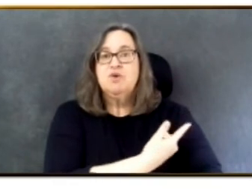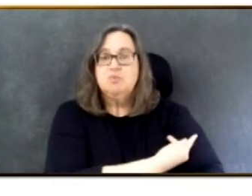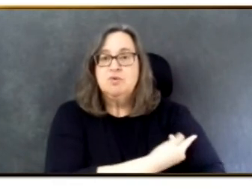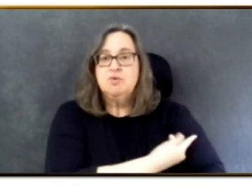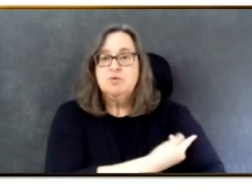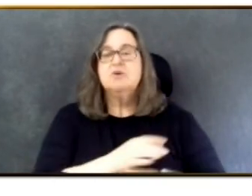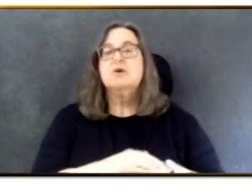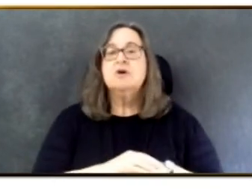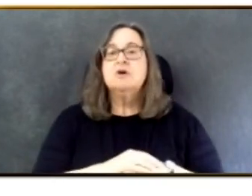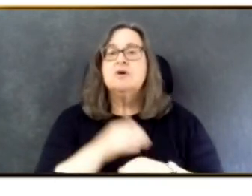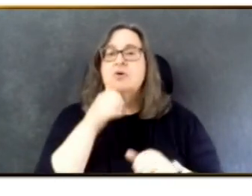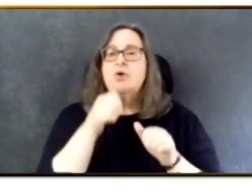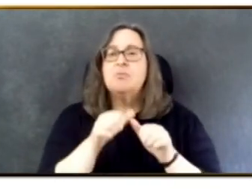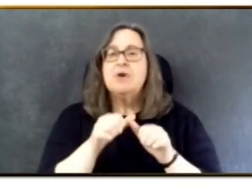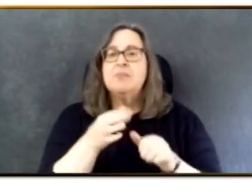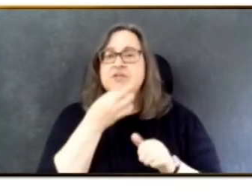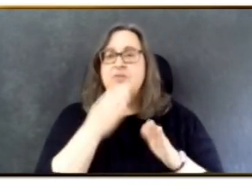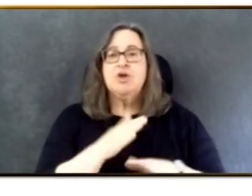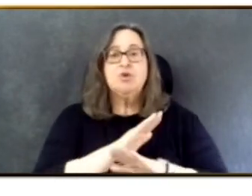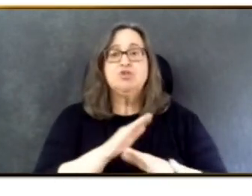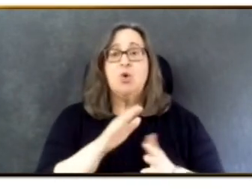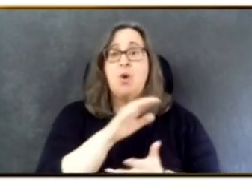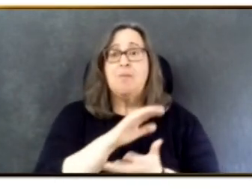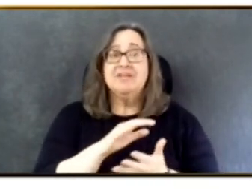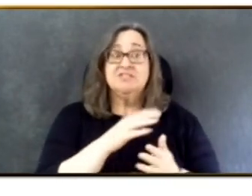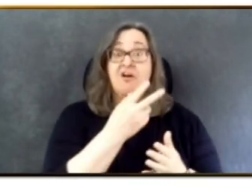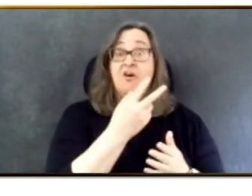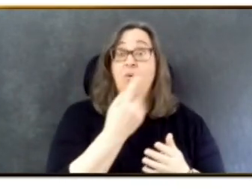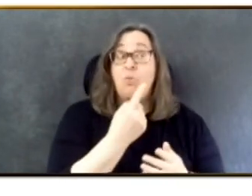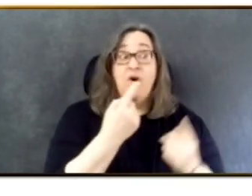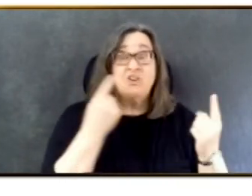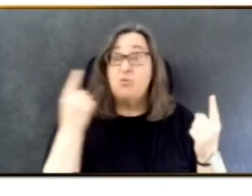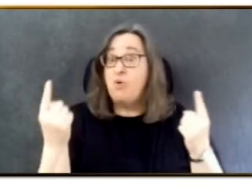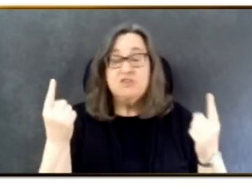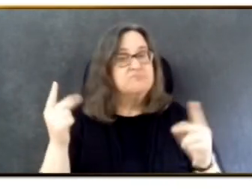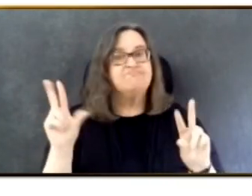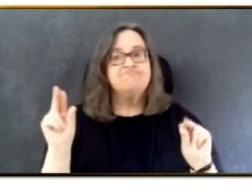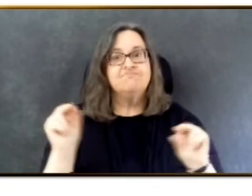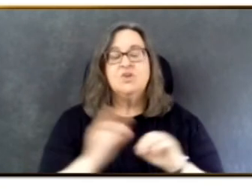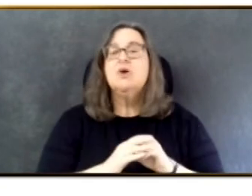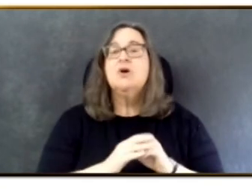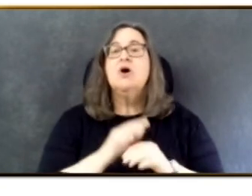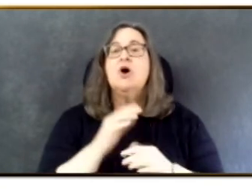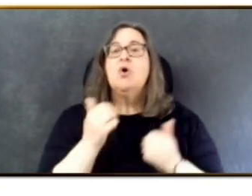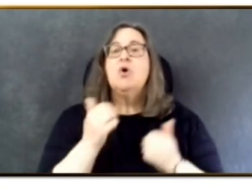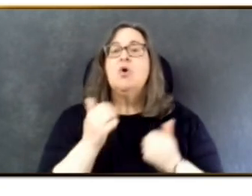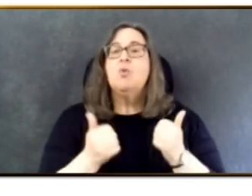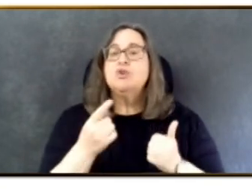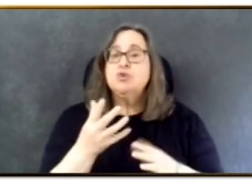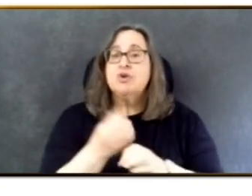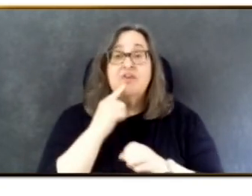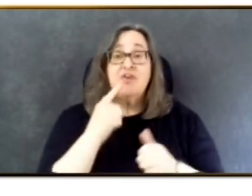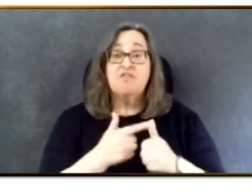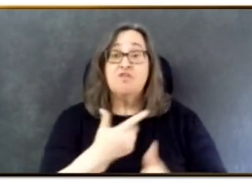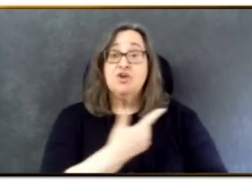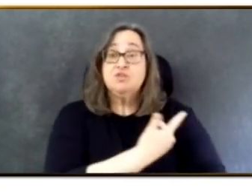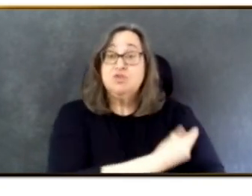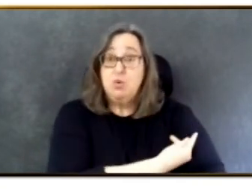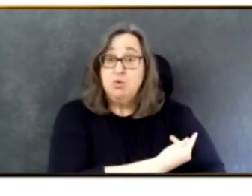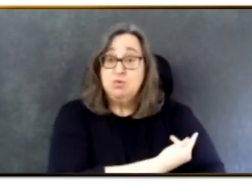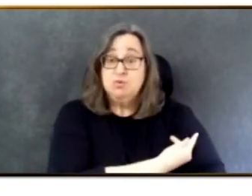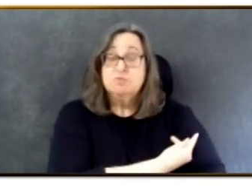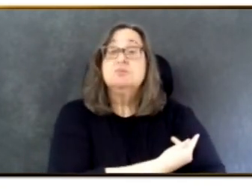that experts say you should not mix vaccines. So whichever one you eventually get for your first dose when it's